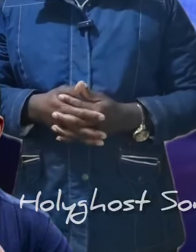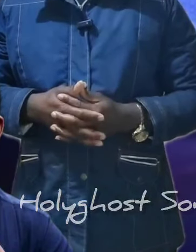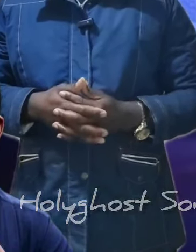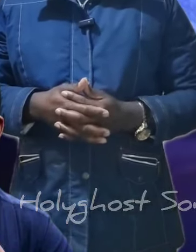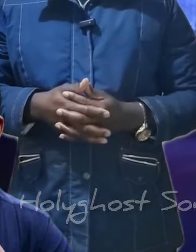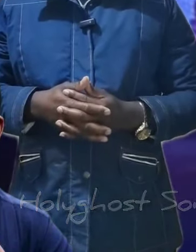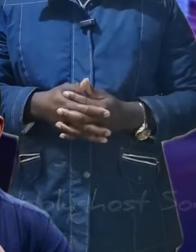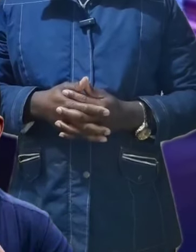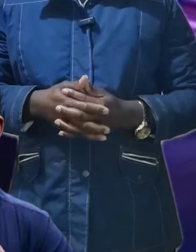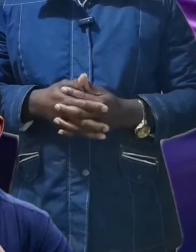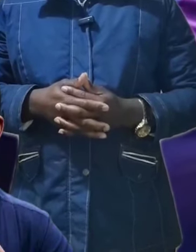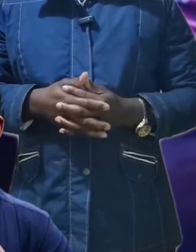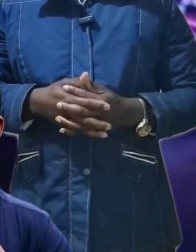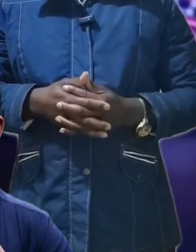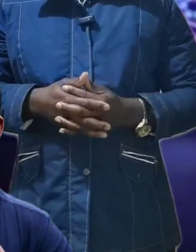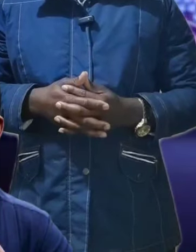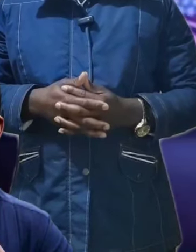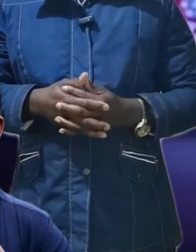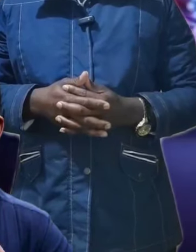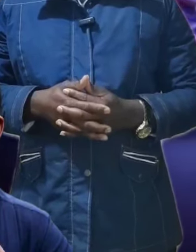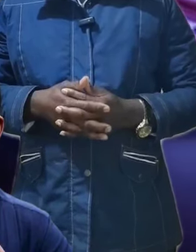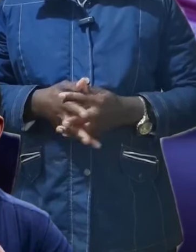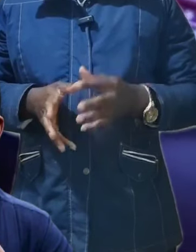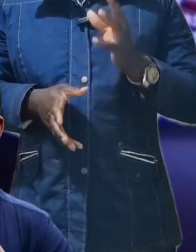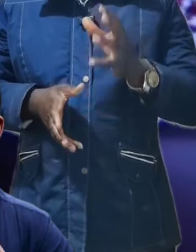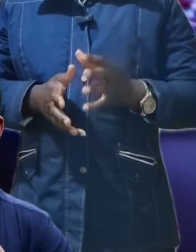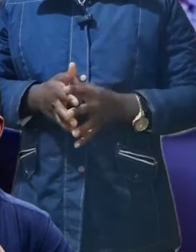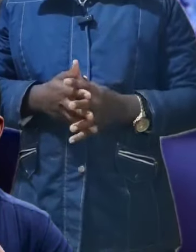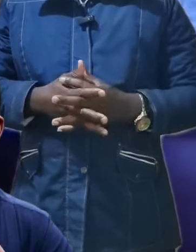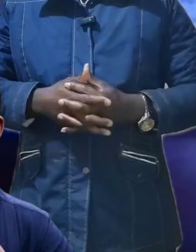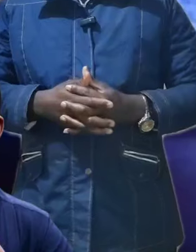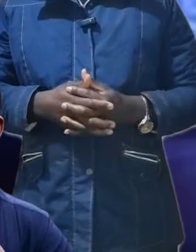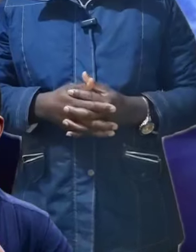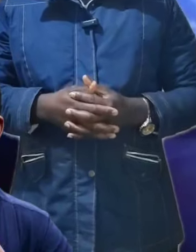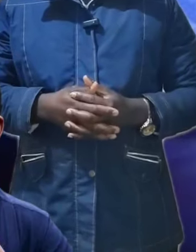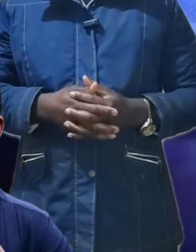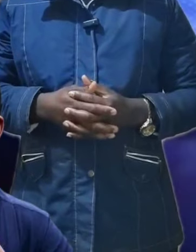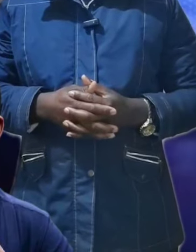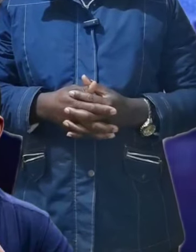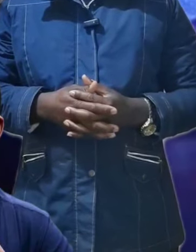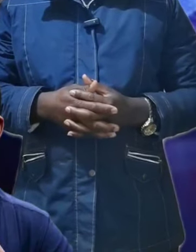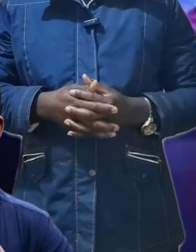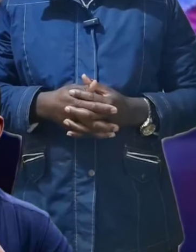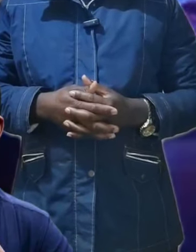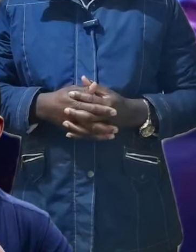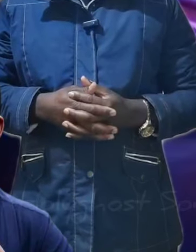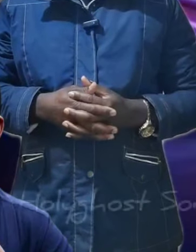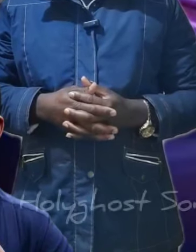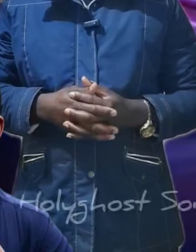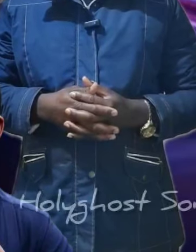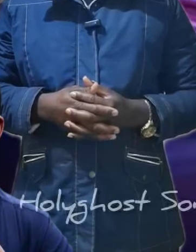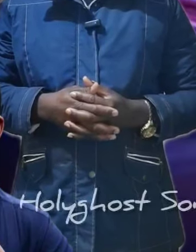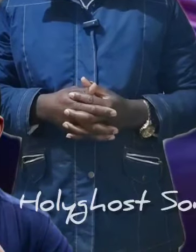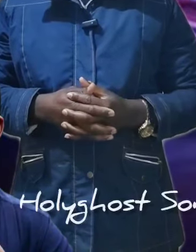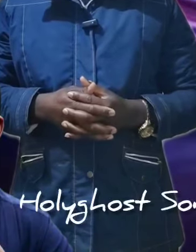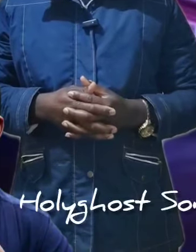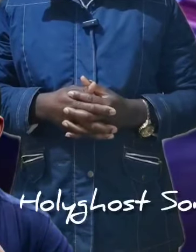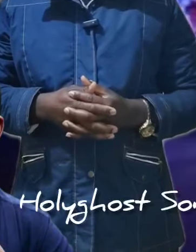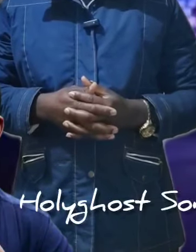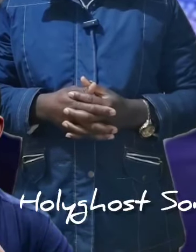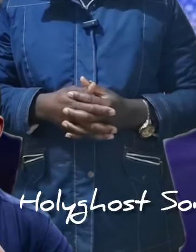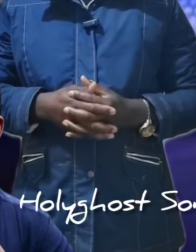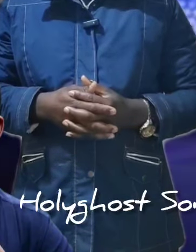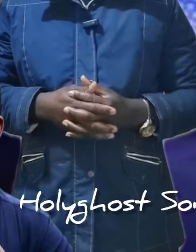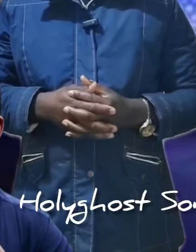protesters were arrested. Now, they've just arraigned only 10 in Abuja. What are they charging them for?